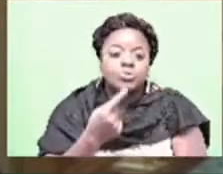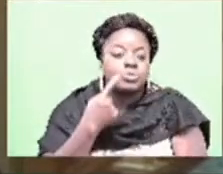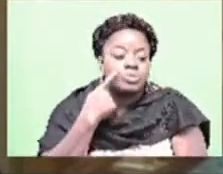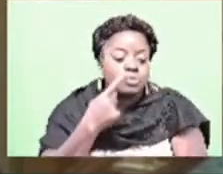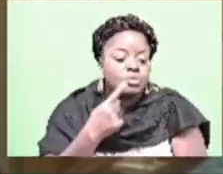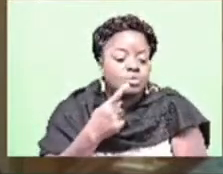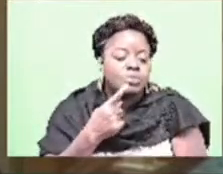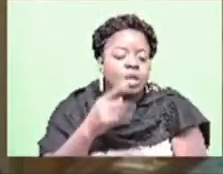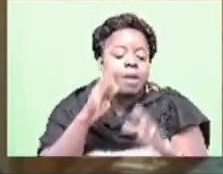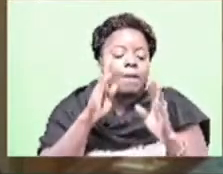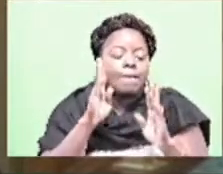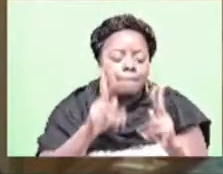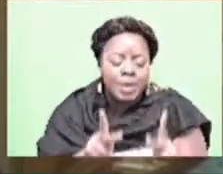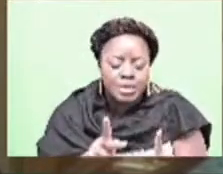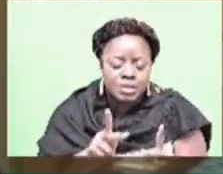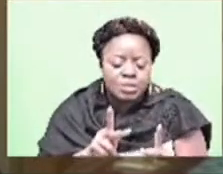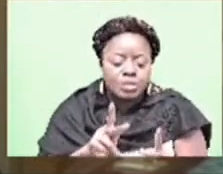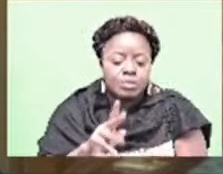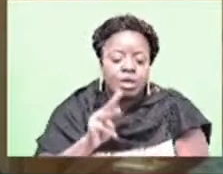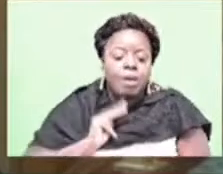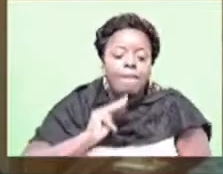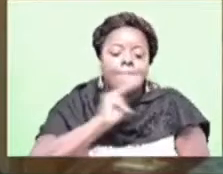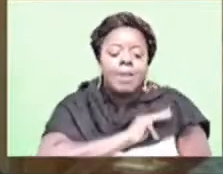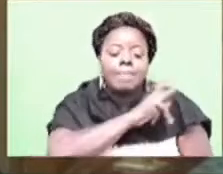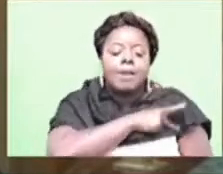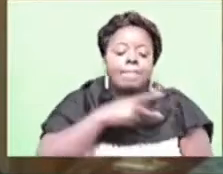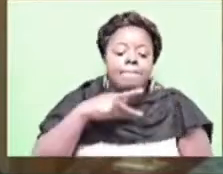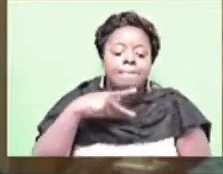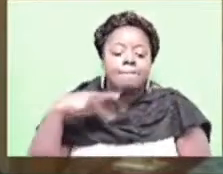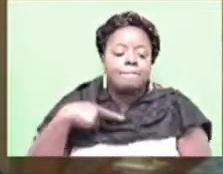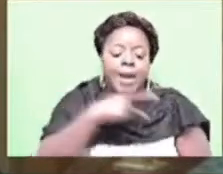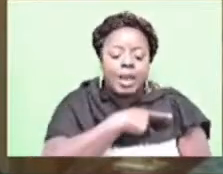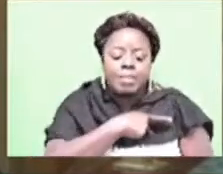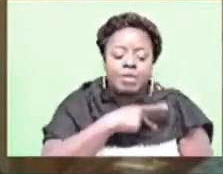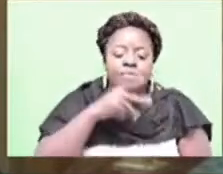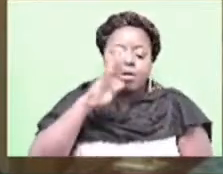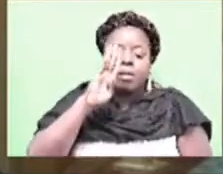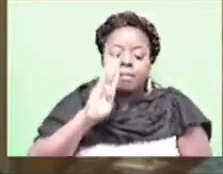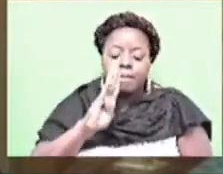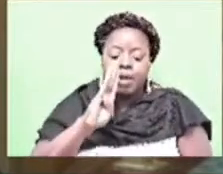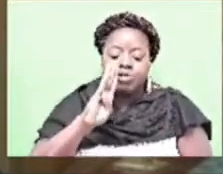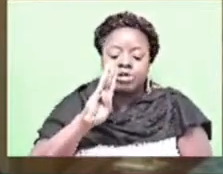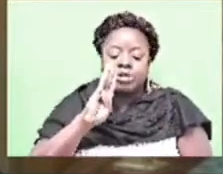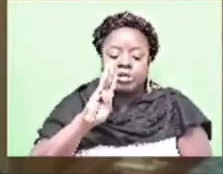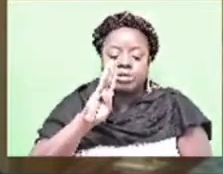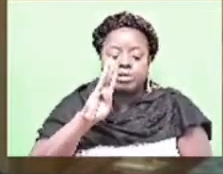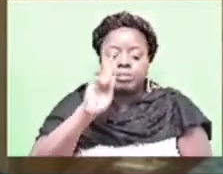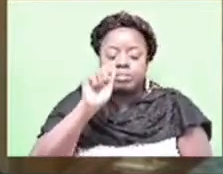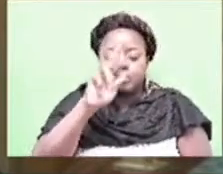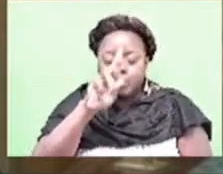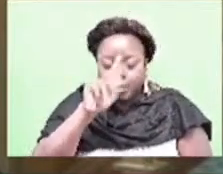Barataria, Sanborn, and in the spirit of a new parliament,